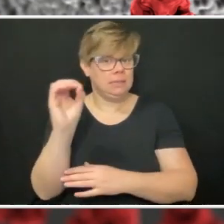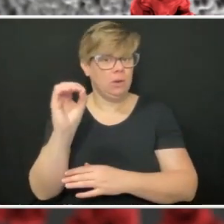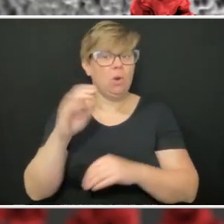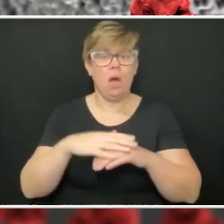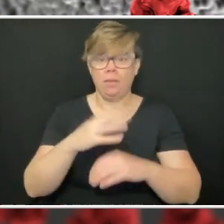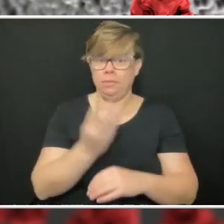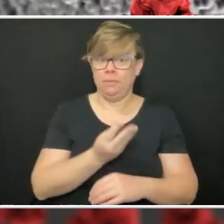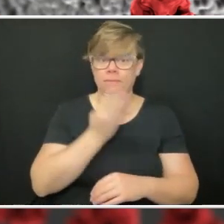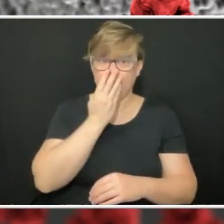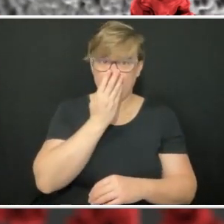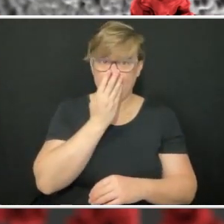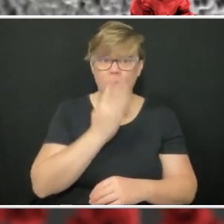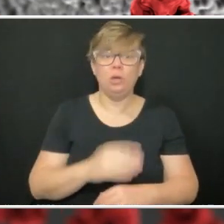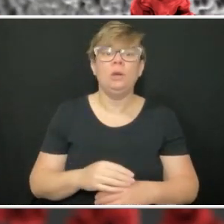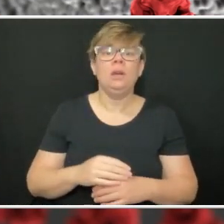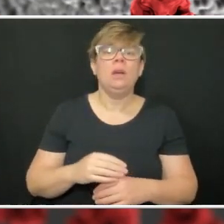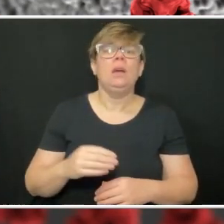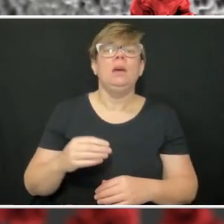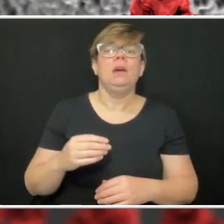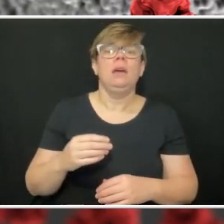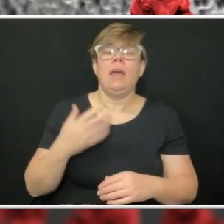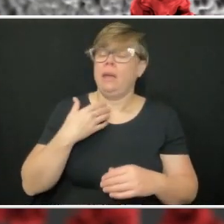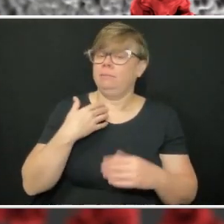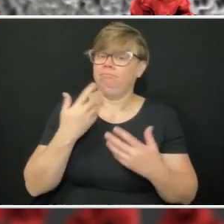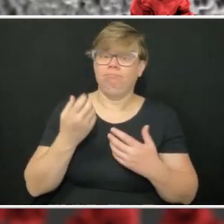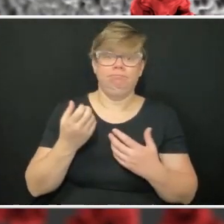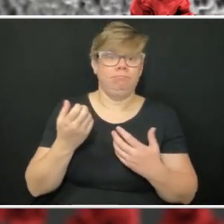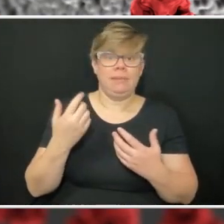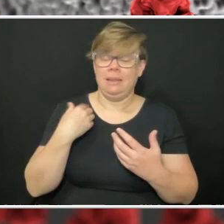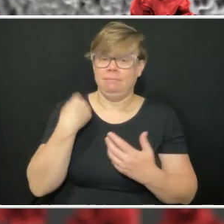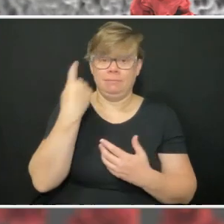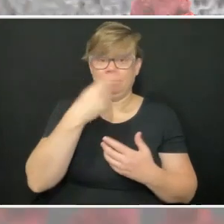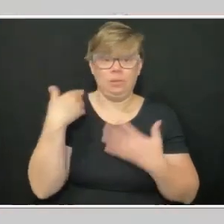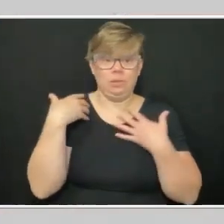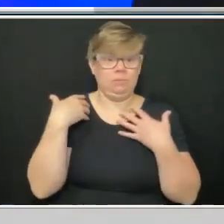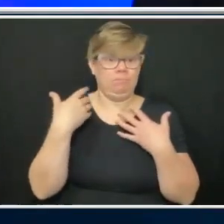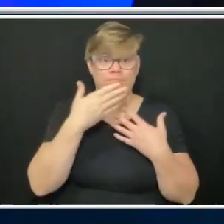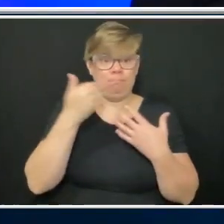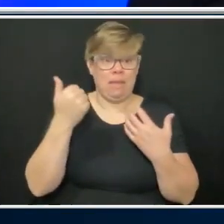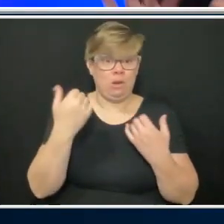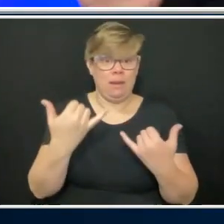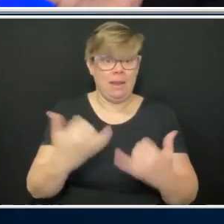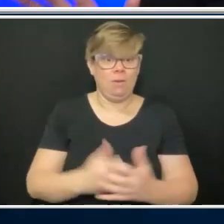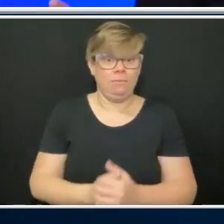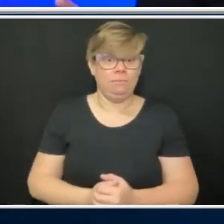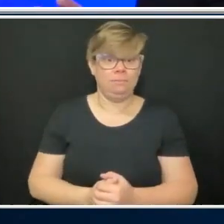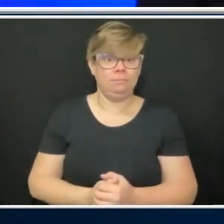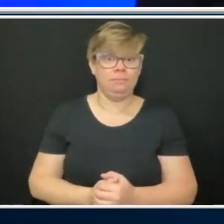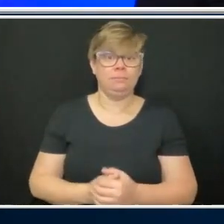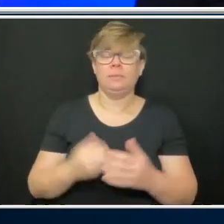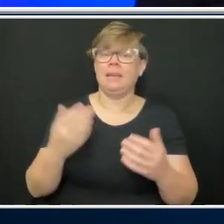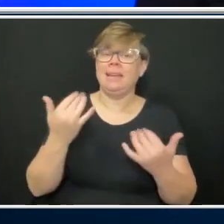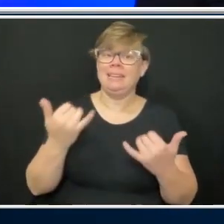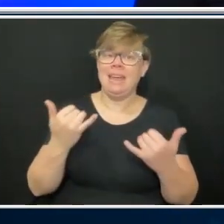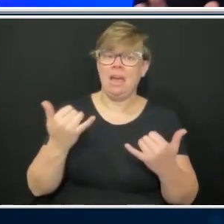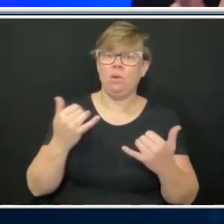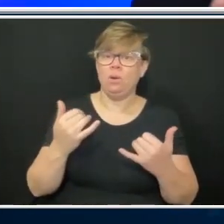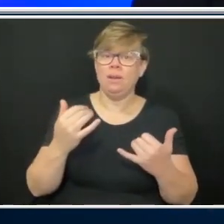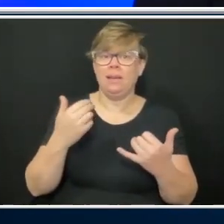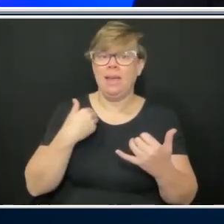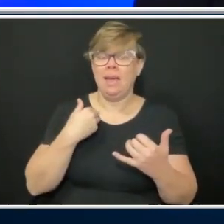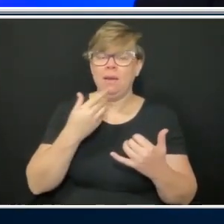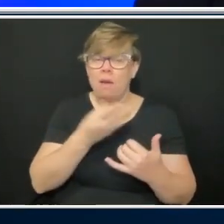recovery period. So overall, continues to look better right now. Okay, a couple quick headlines for you. So this should not come as any surprise, Yeah. but there was